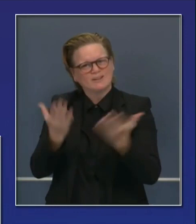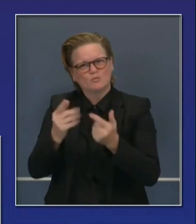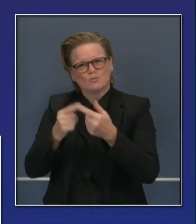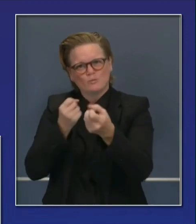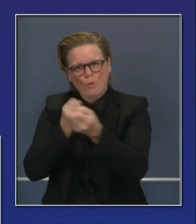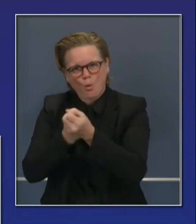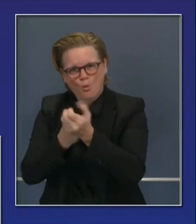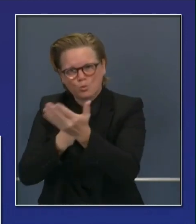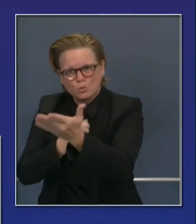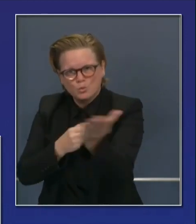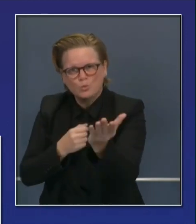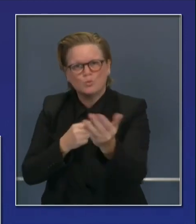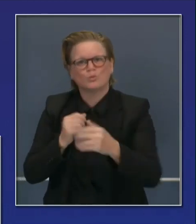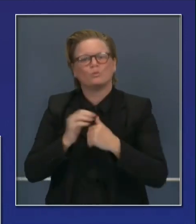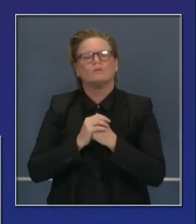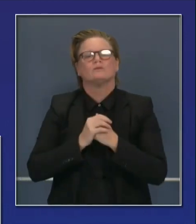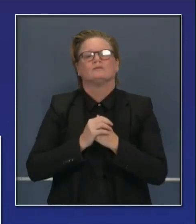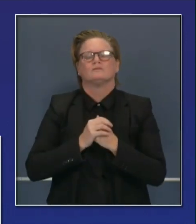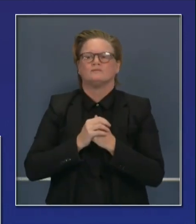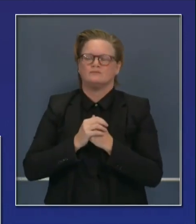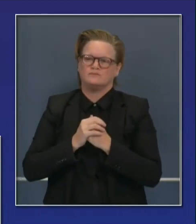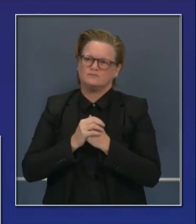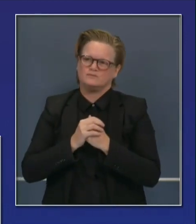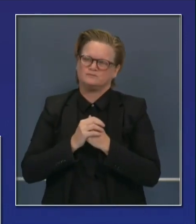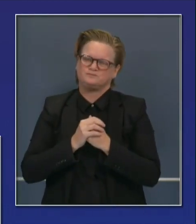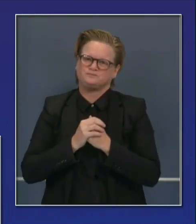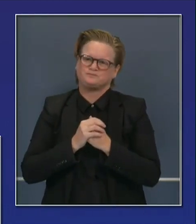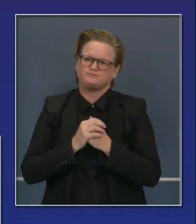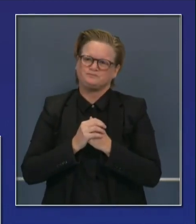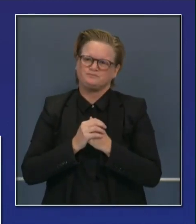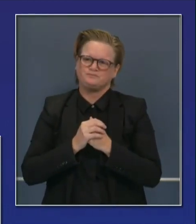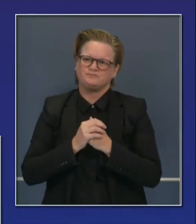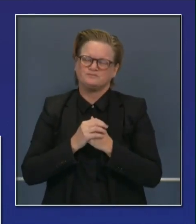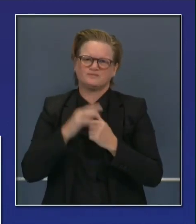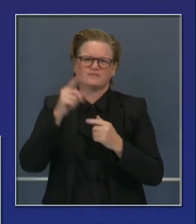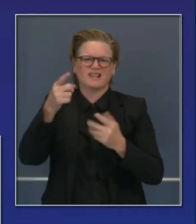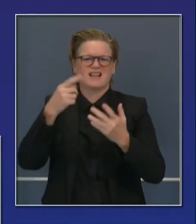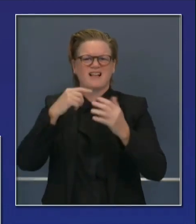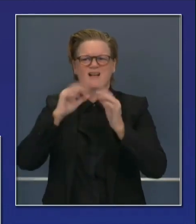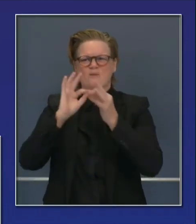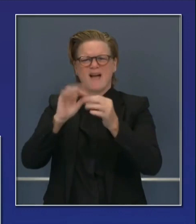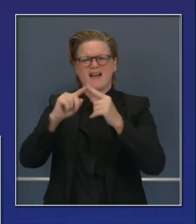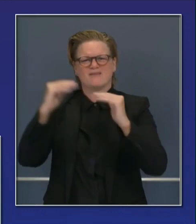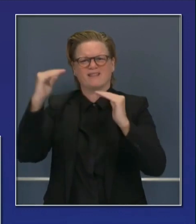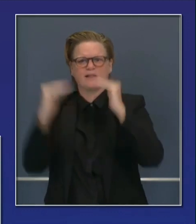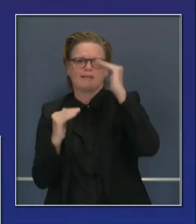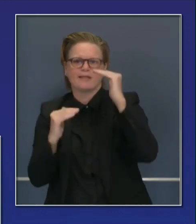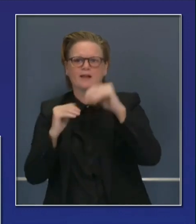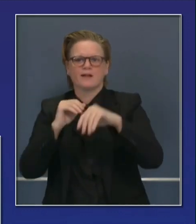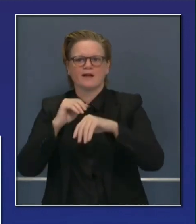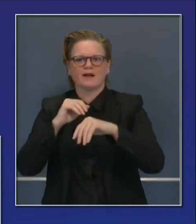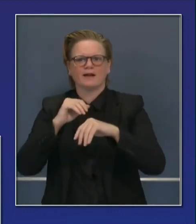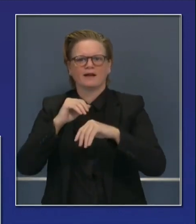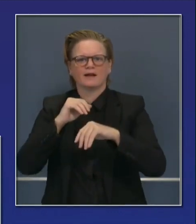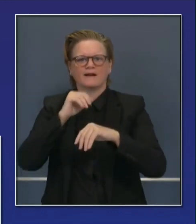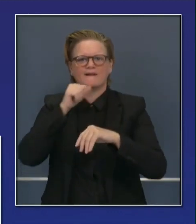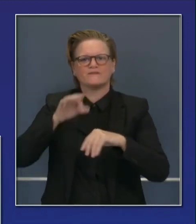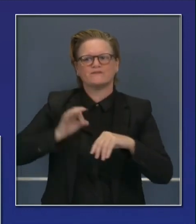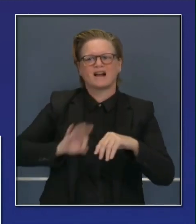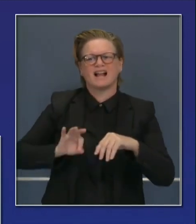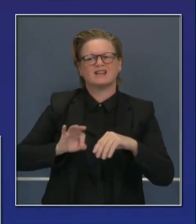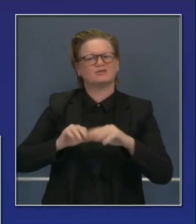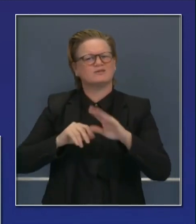those sectors being disproportionately impacted by the stay-at-home order and by subsequent tiered guidelines